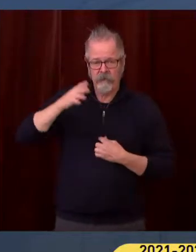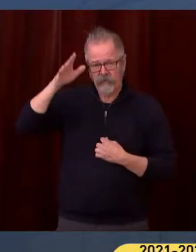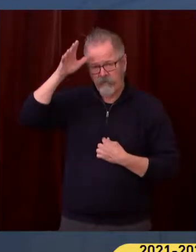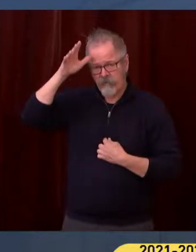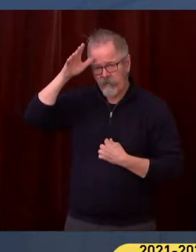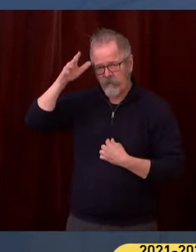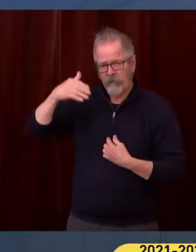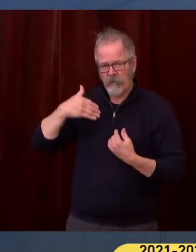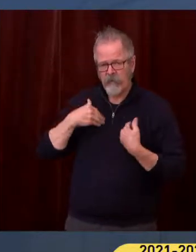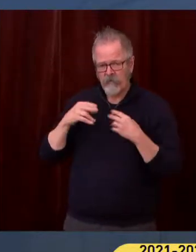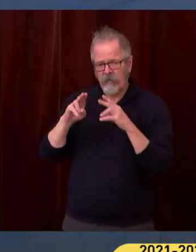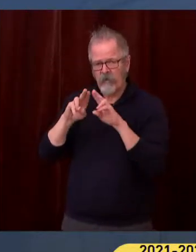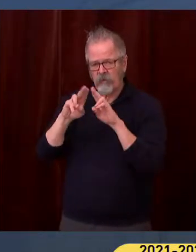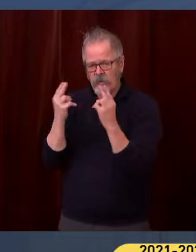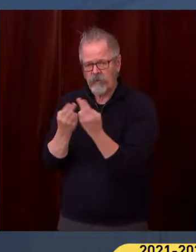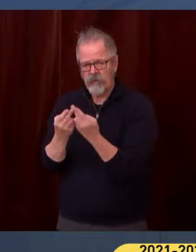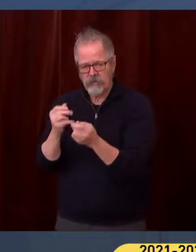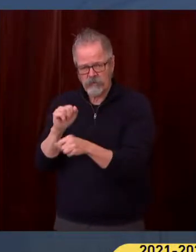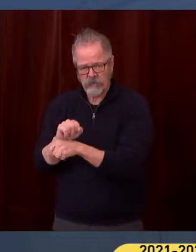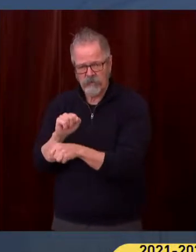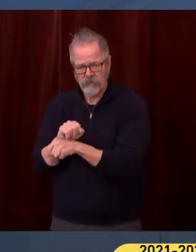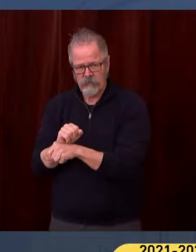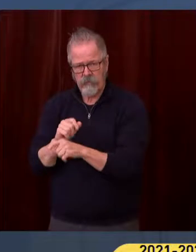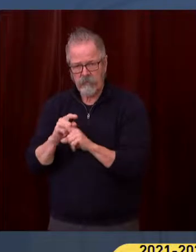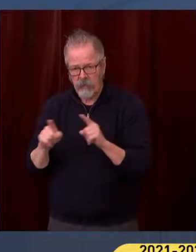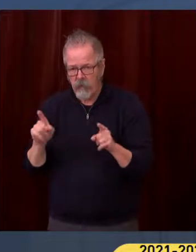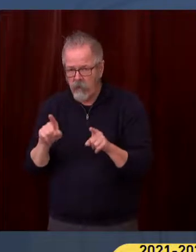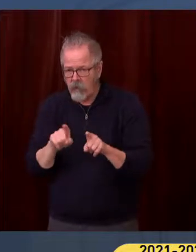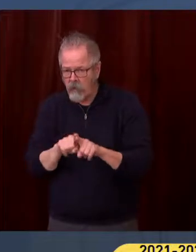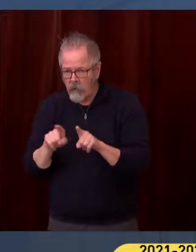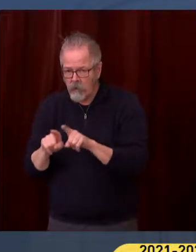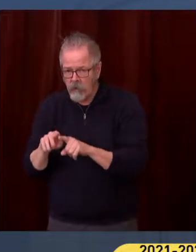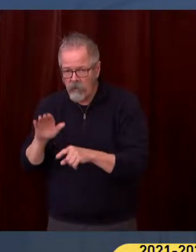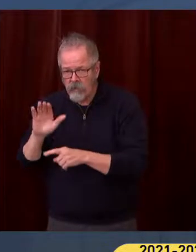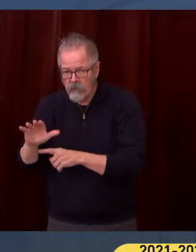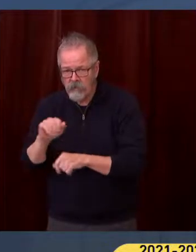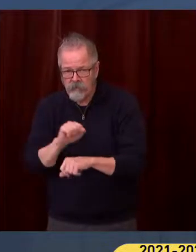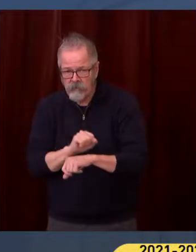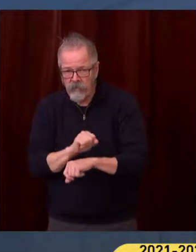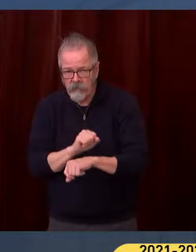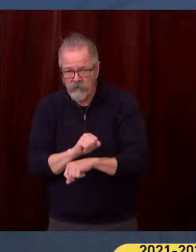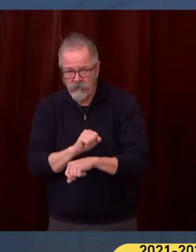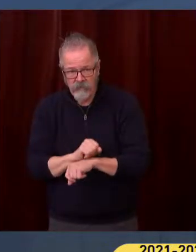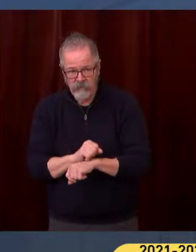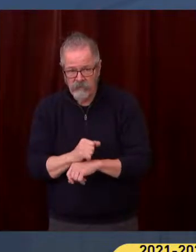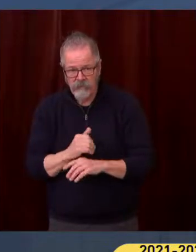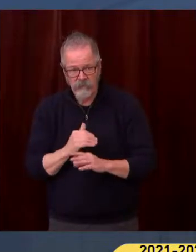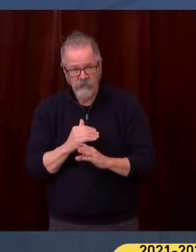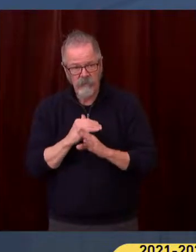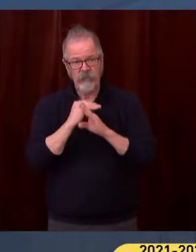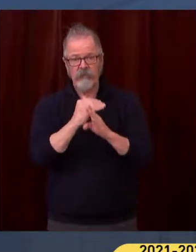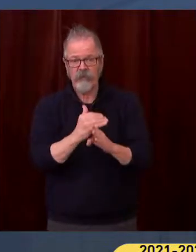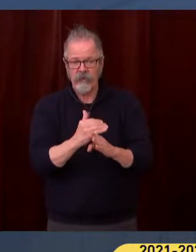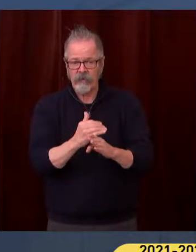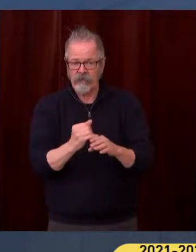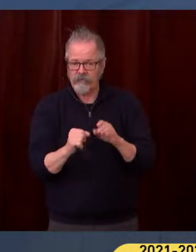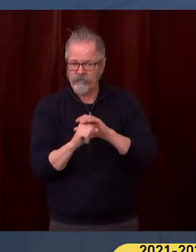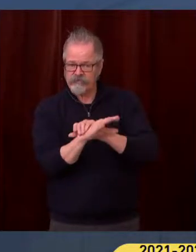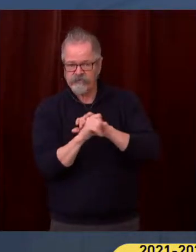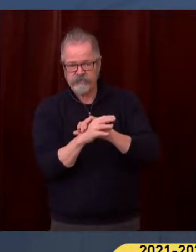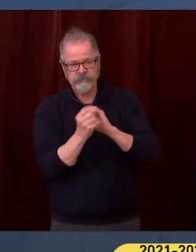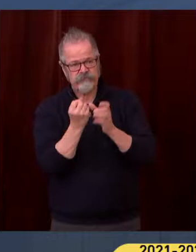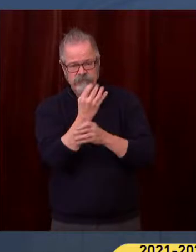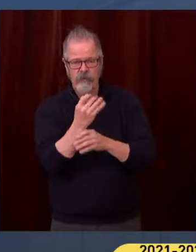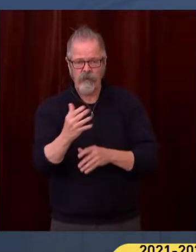communities that have a lower life expectancy than folks just across the other side of our Lake Washington